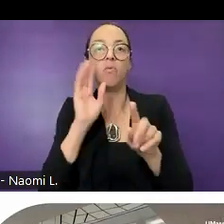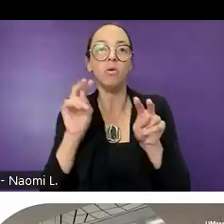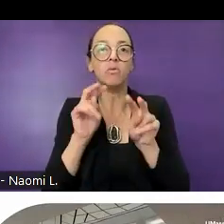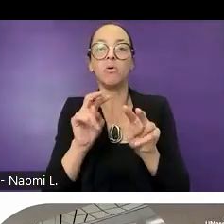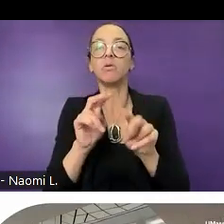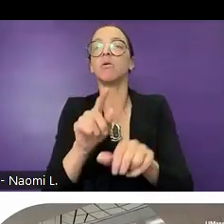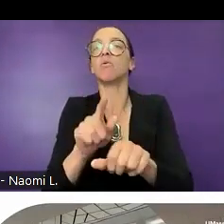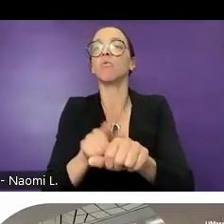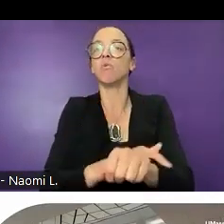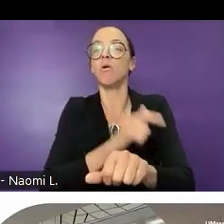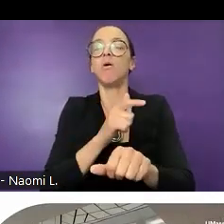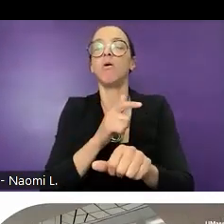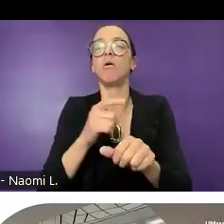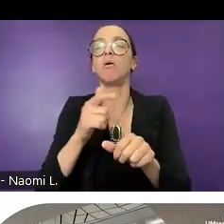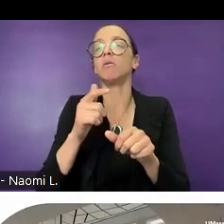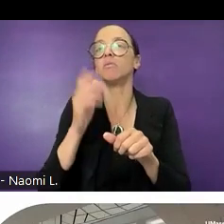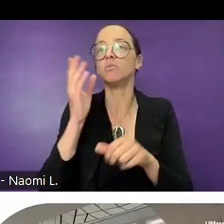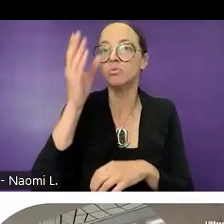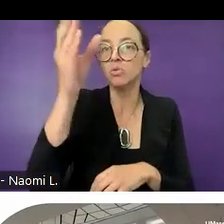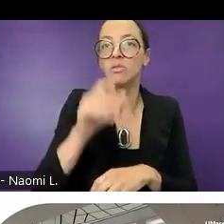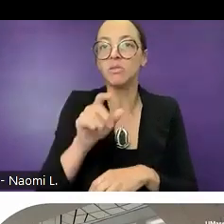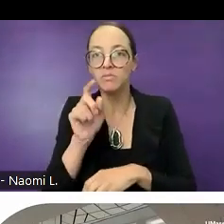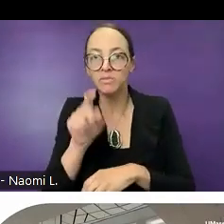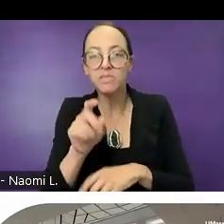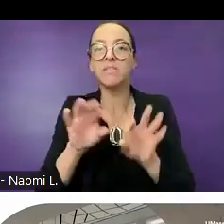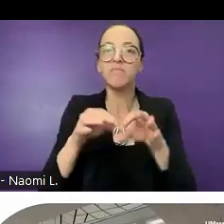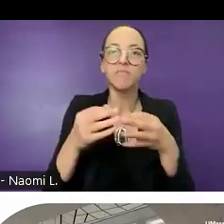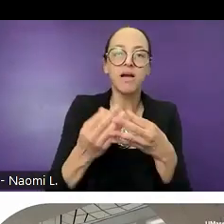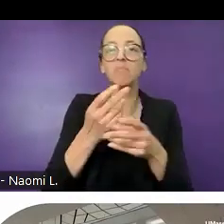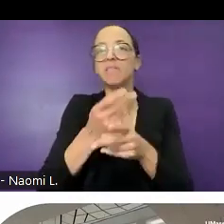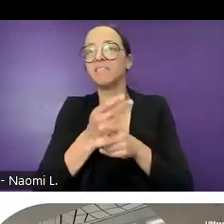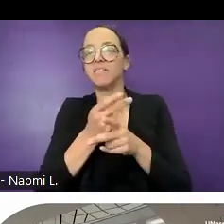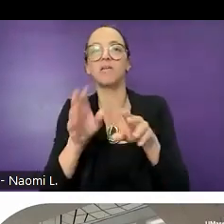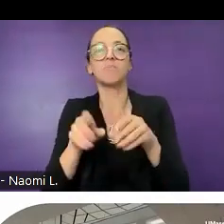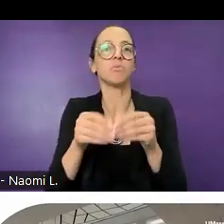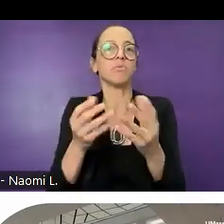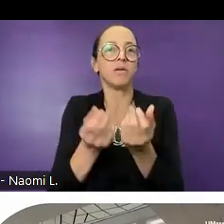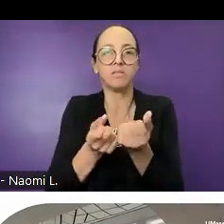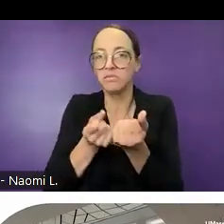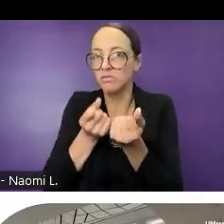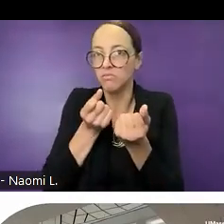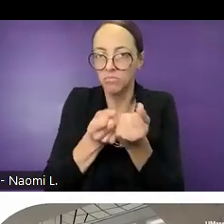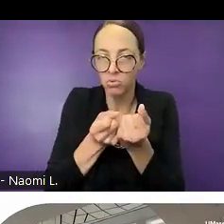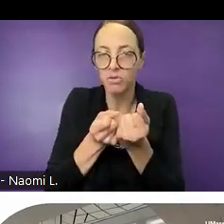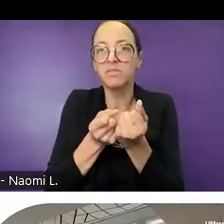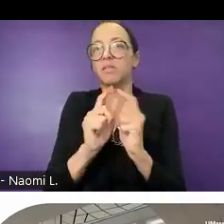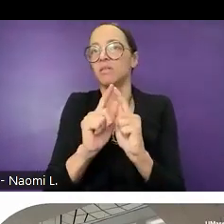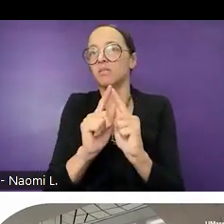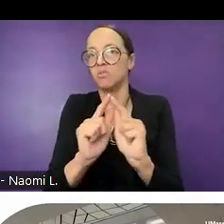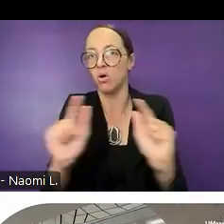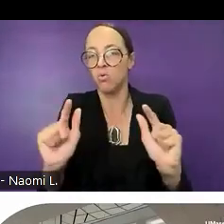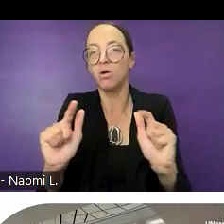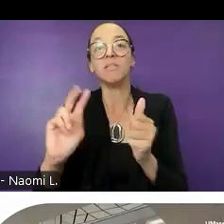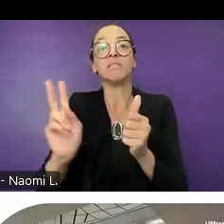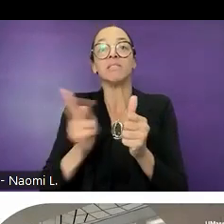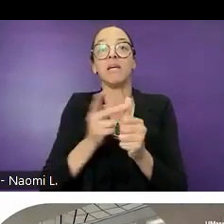of family caregiving support, and so on. The second major piece is policy and